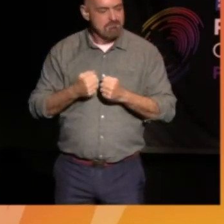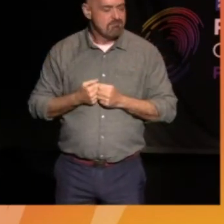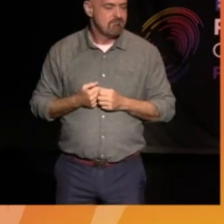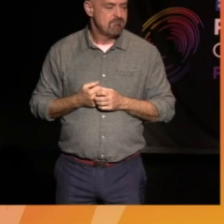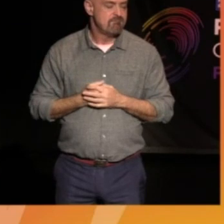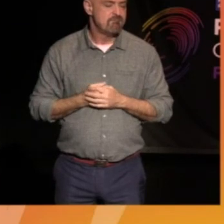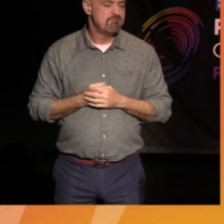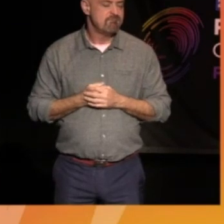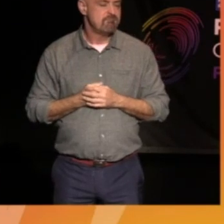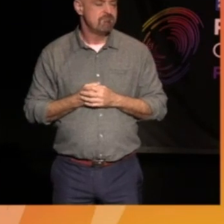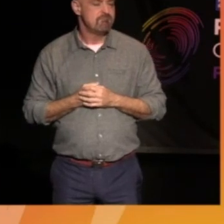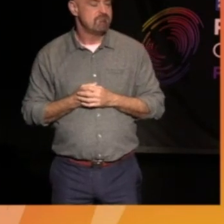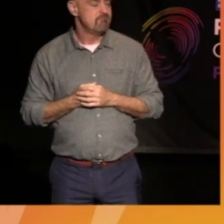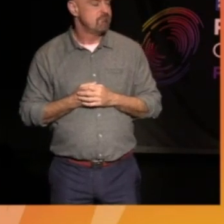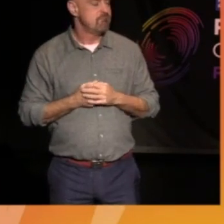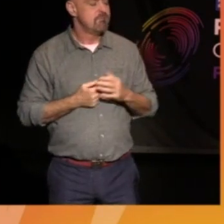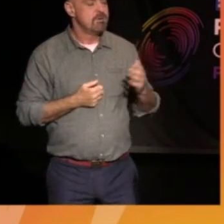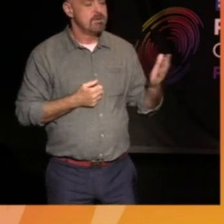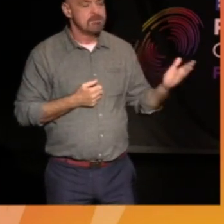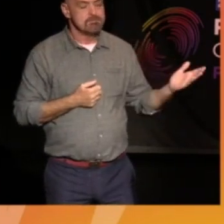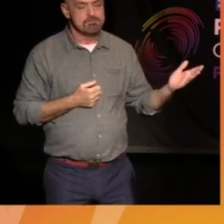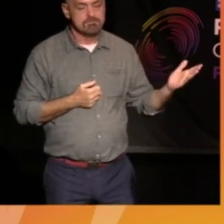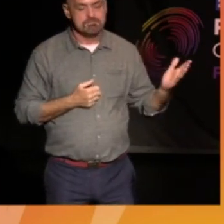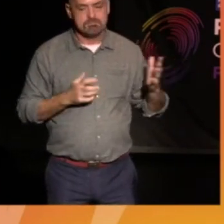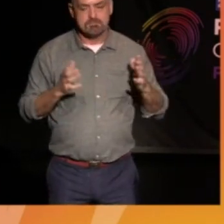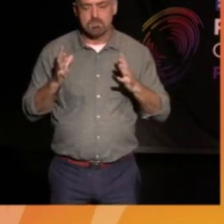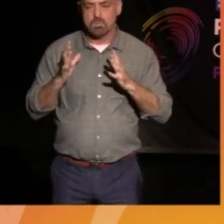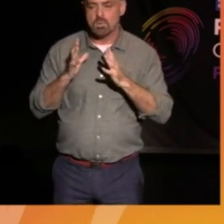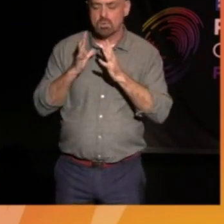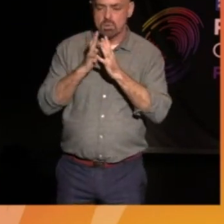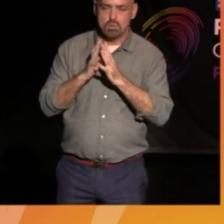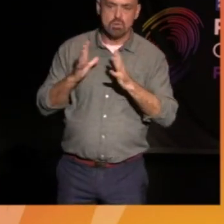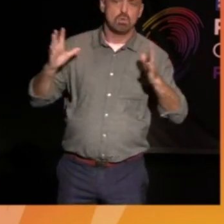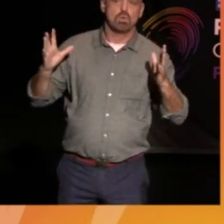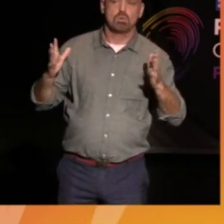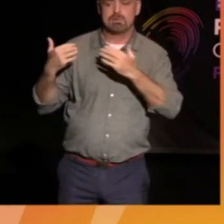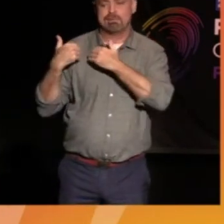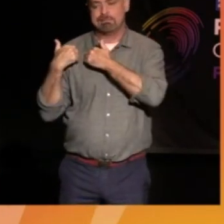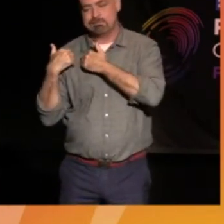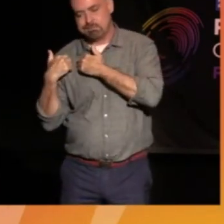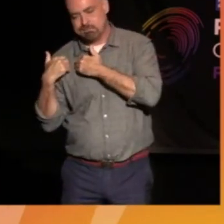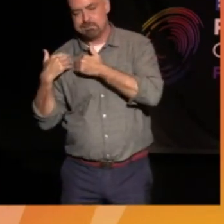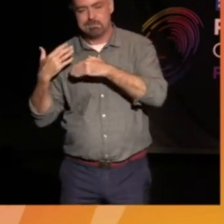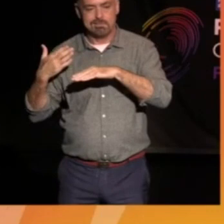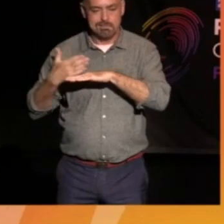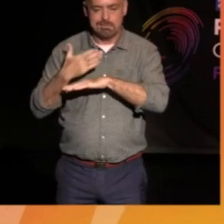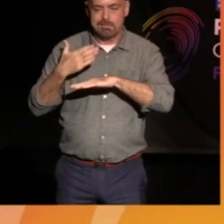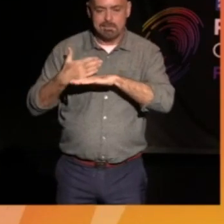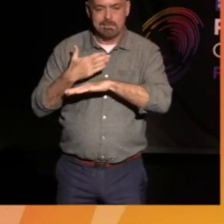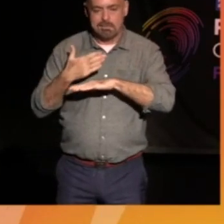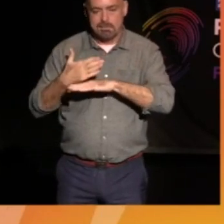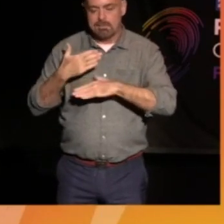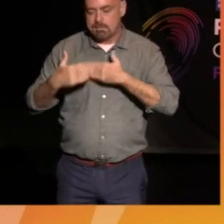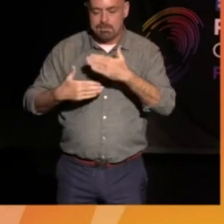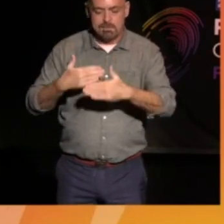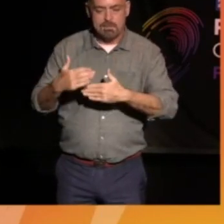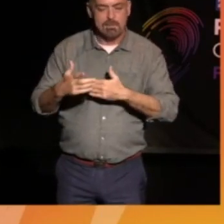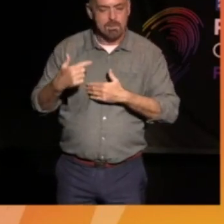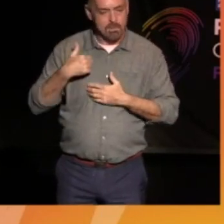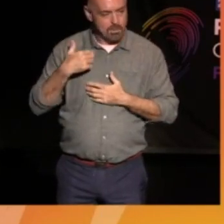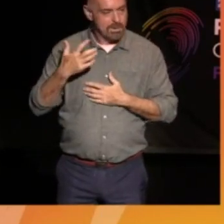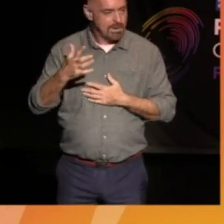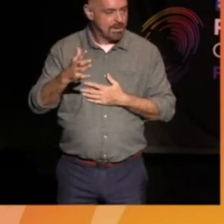countries. So it's a huge job still to do that, and I think that we